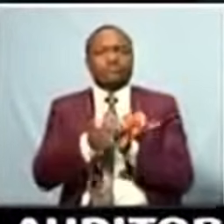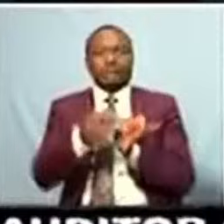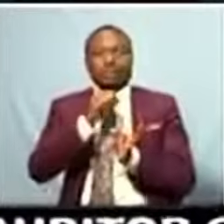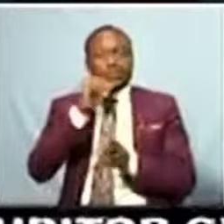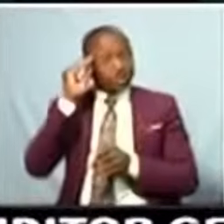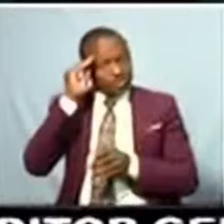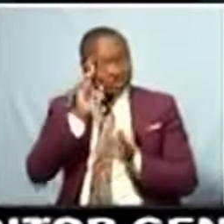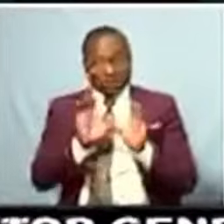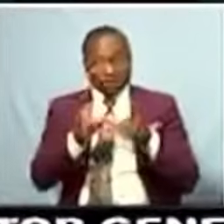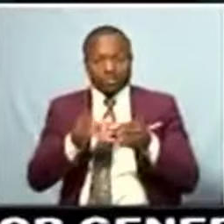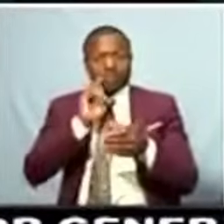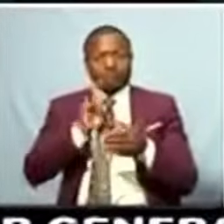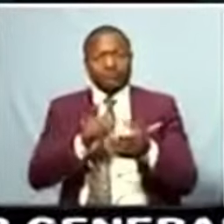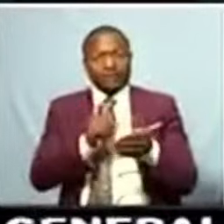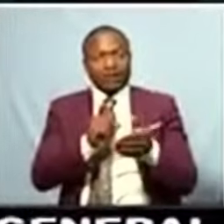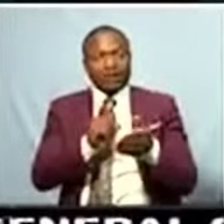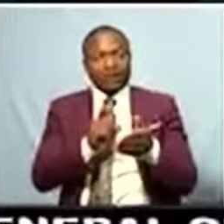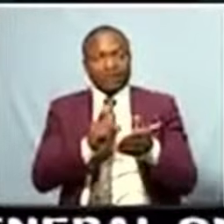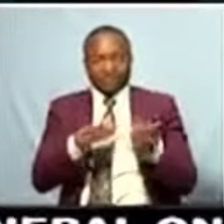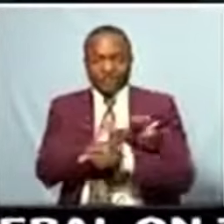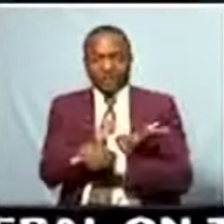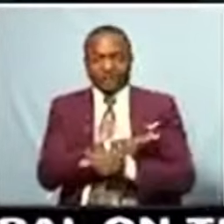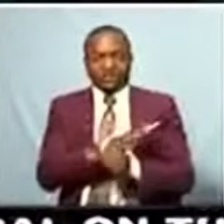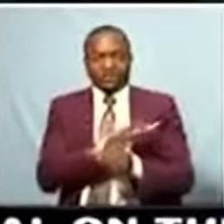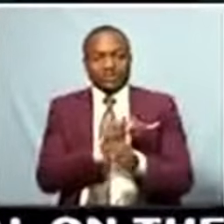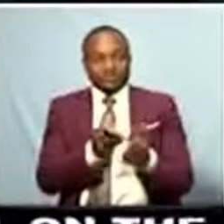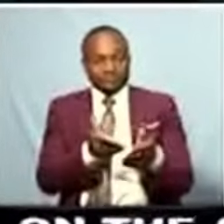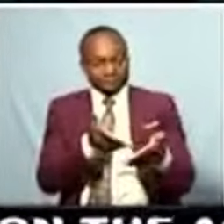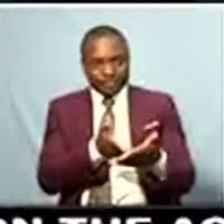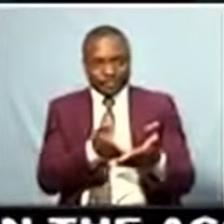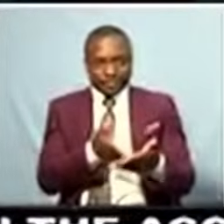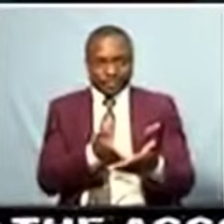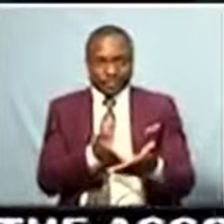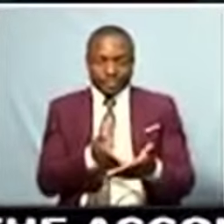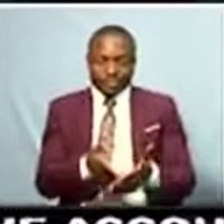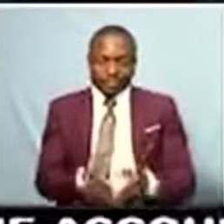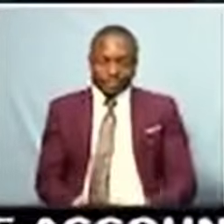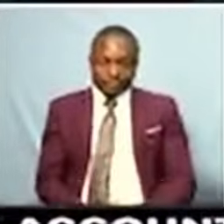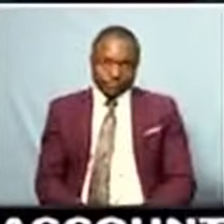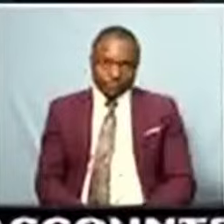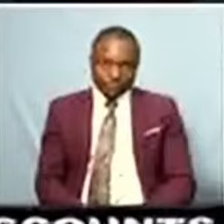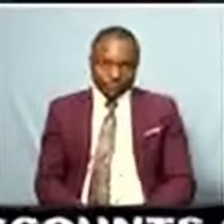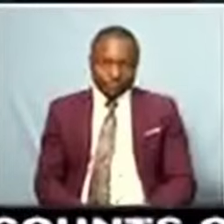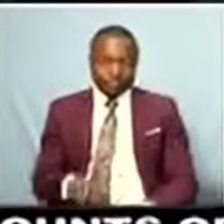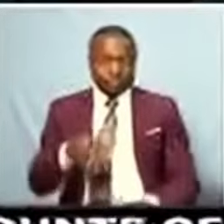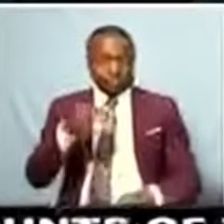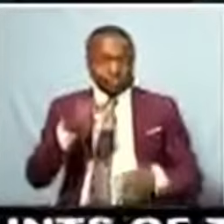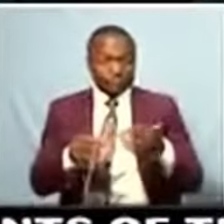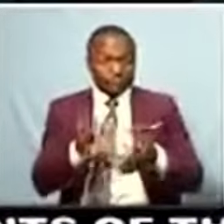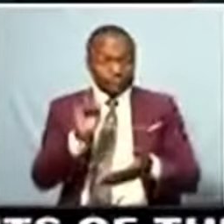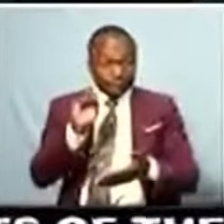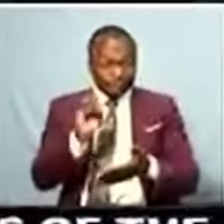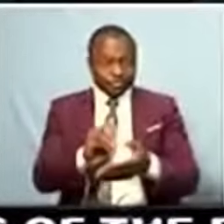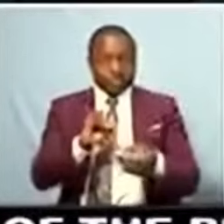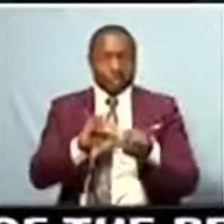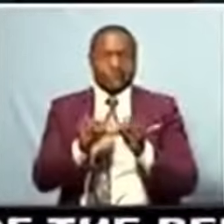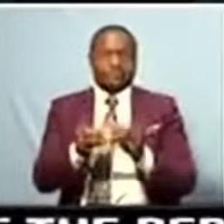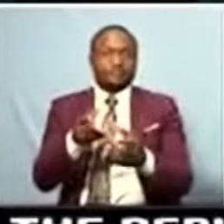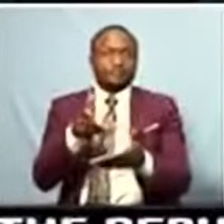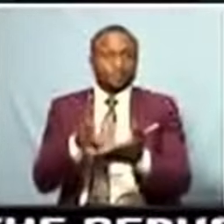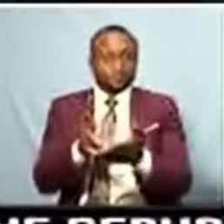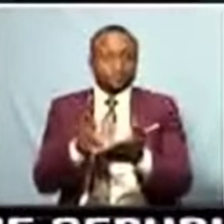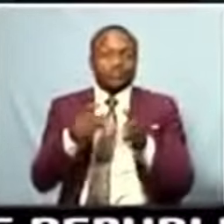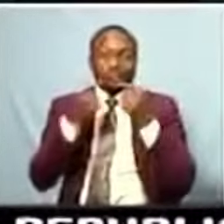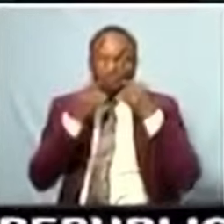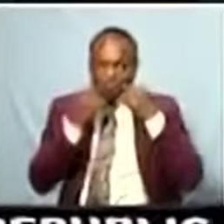the gaps or you meant to confirm. So if you meant to put a figure here, please